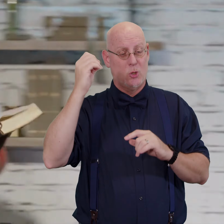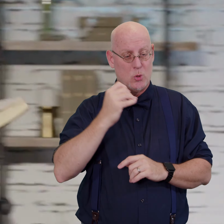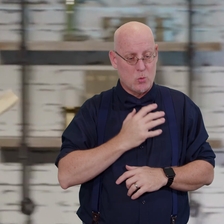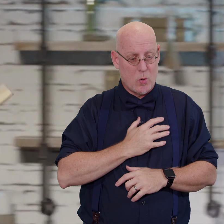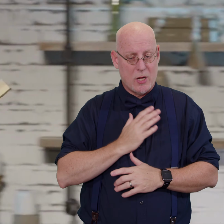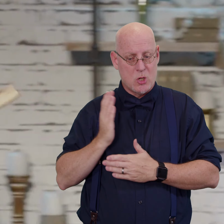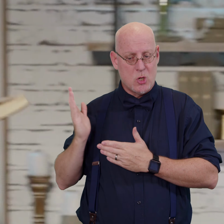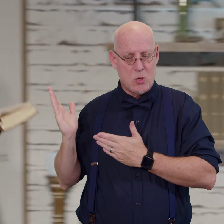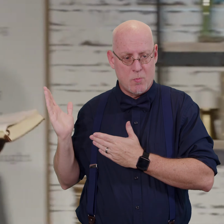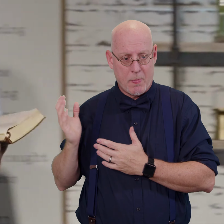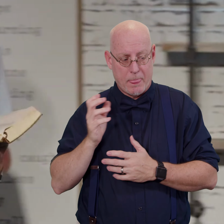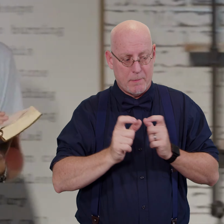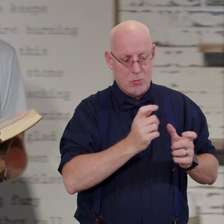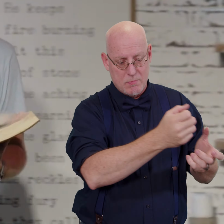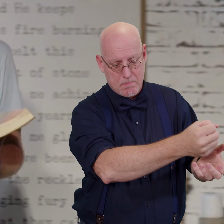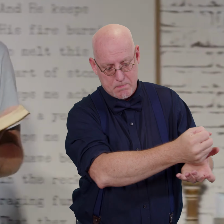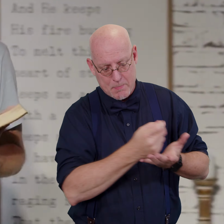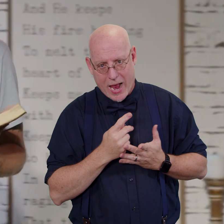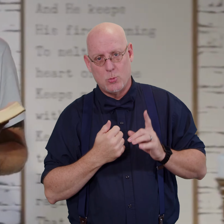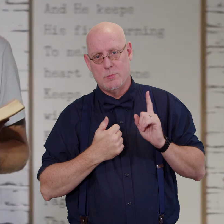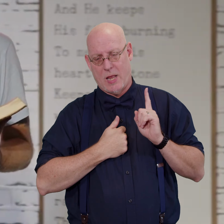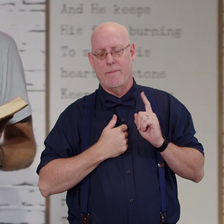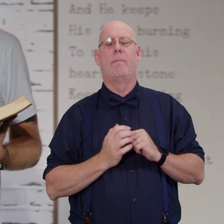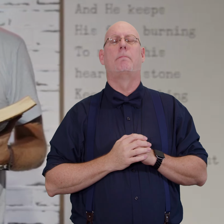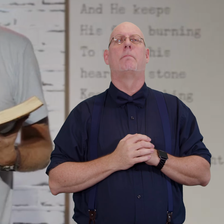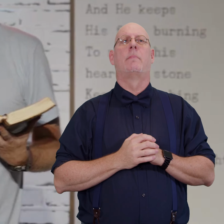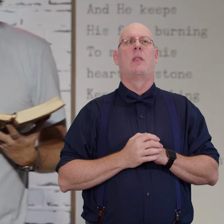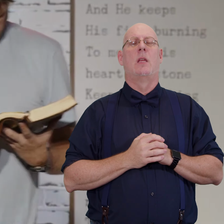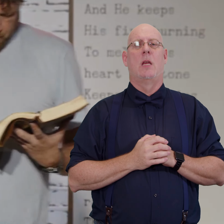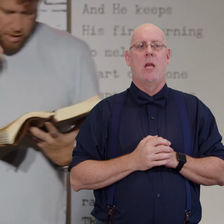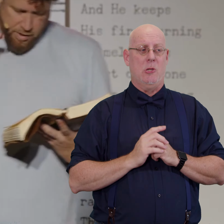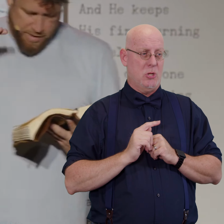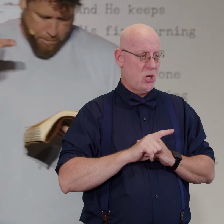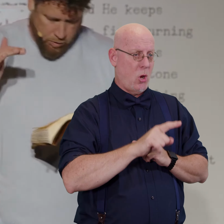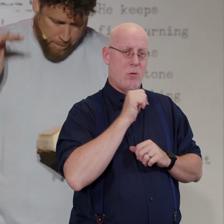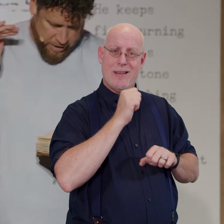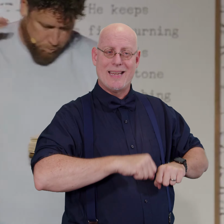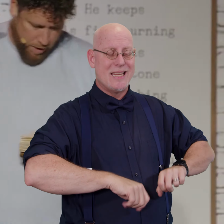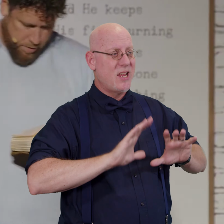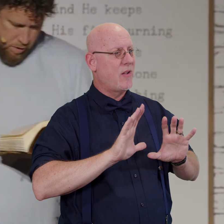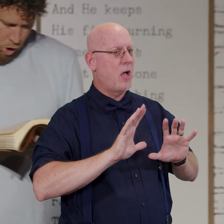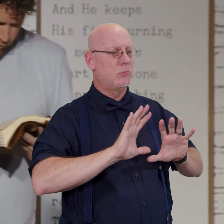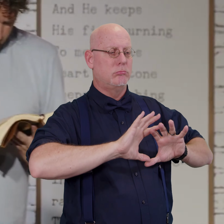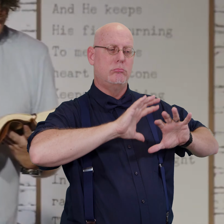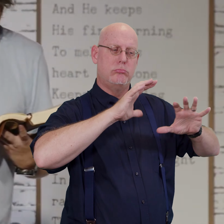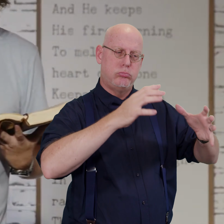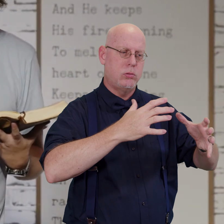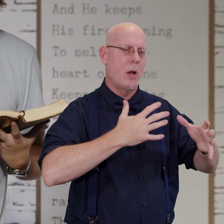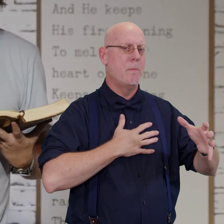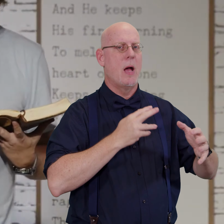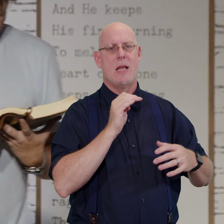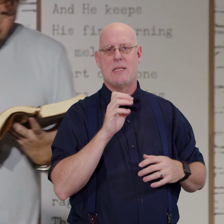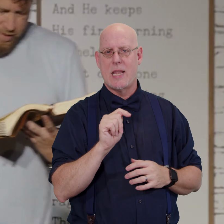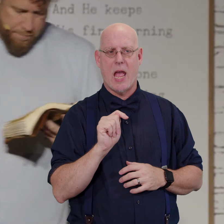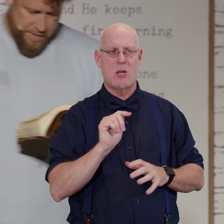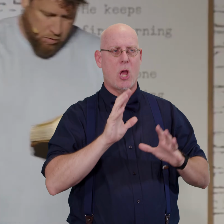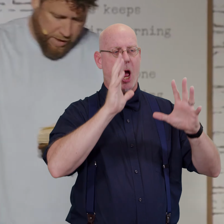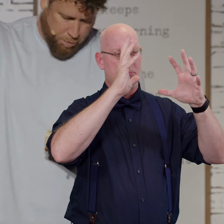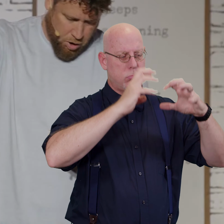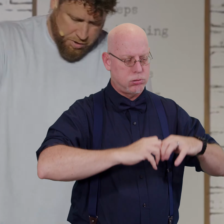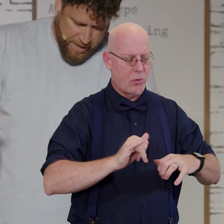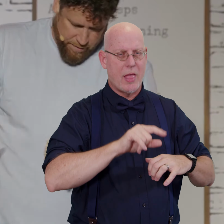grace bringing his people back to himself. As they go, I'm not going to give up on them. I spread over them my net. I will bring